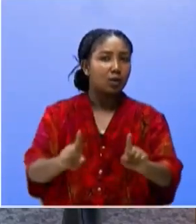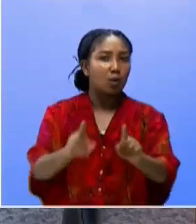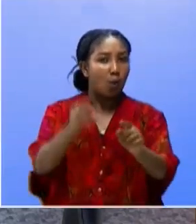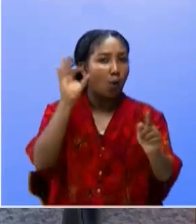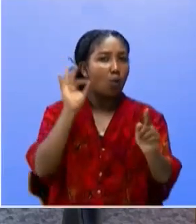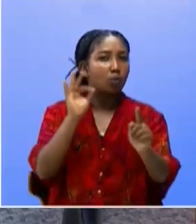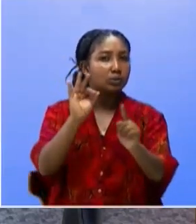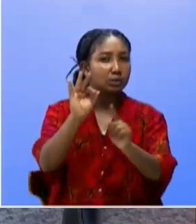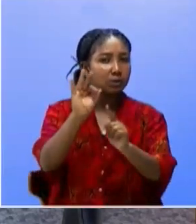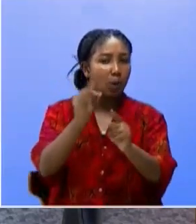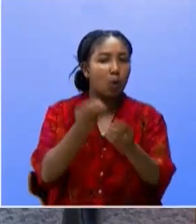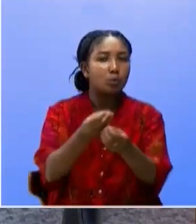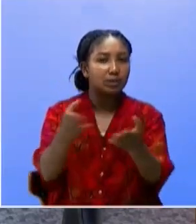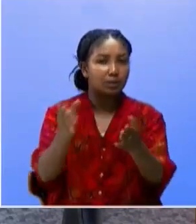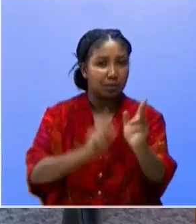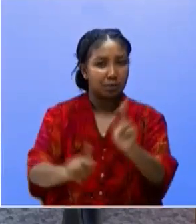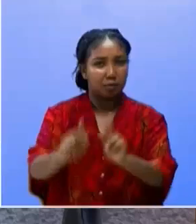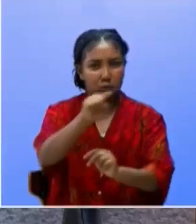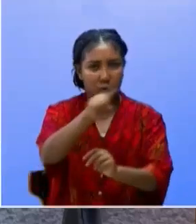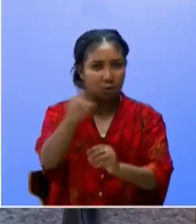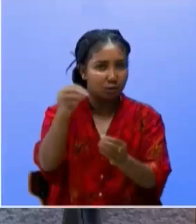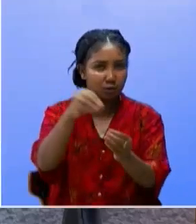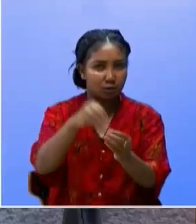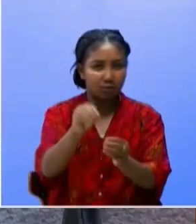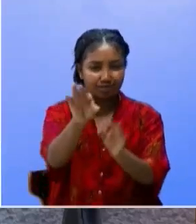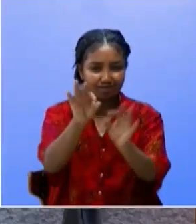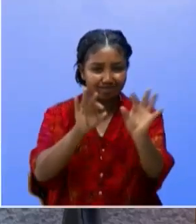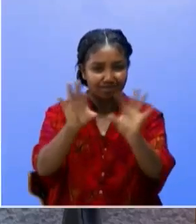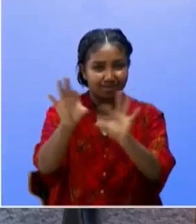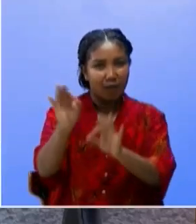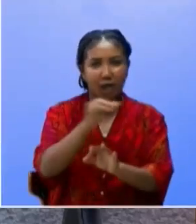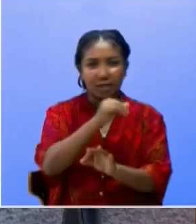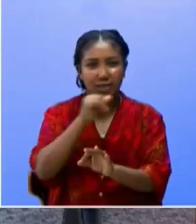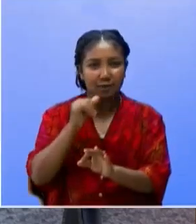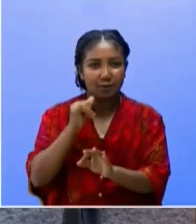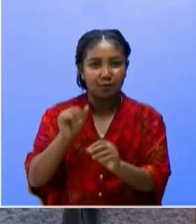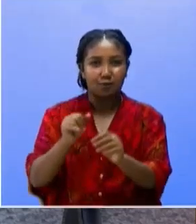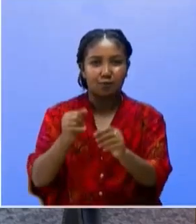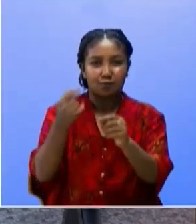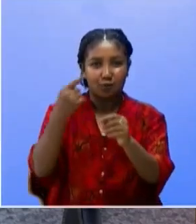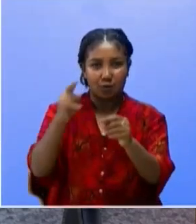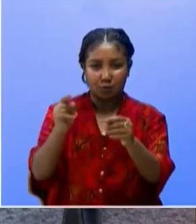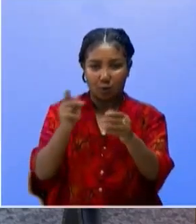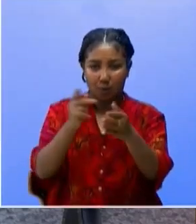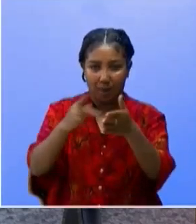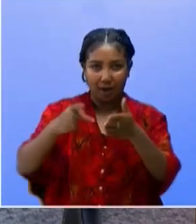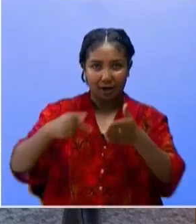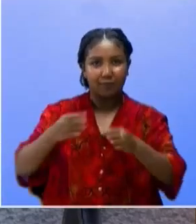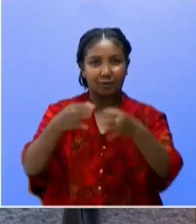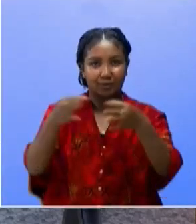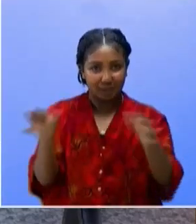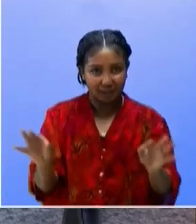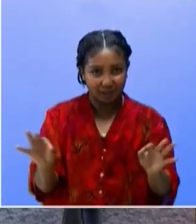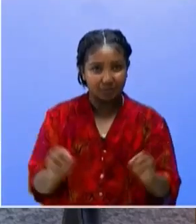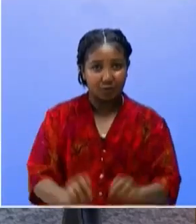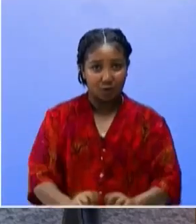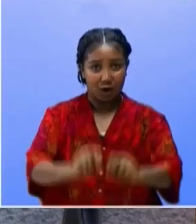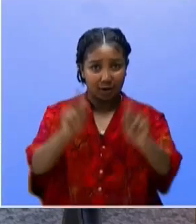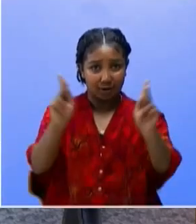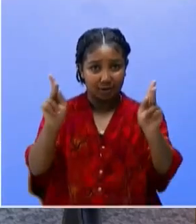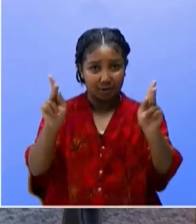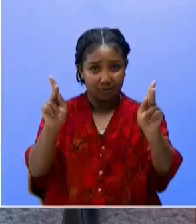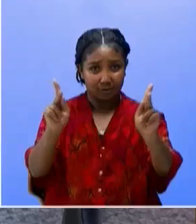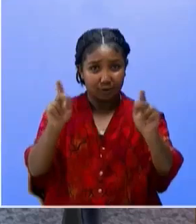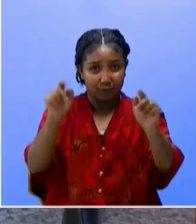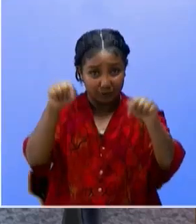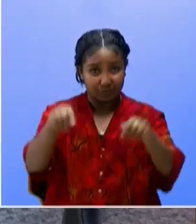and people, or you can also pick out adjectives from a paragraph or a sentence. All right?